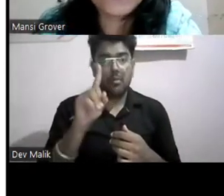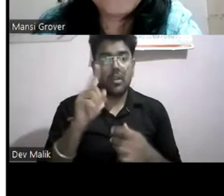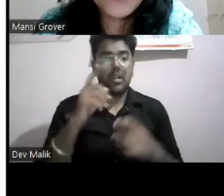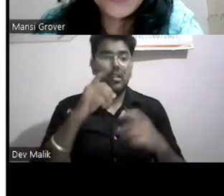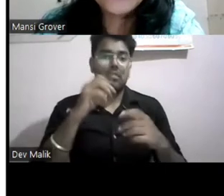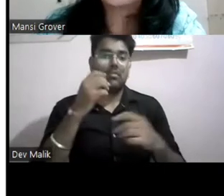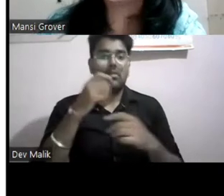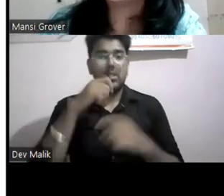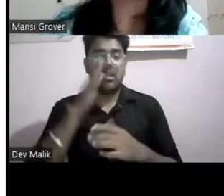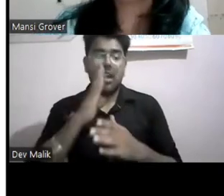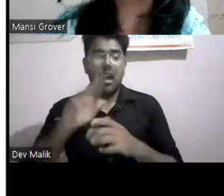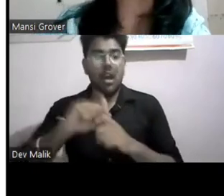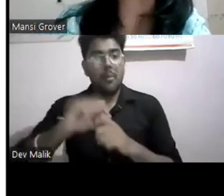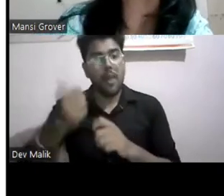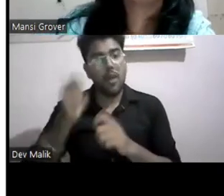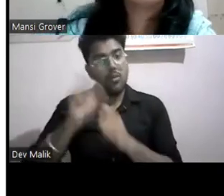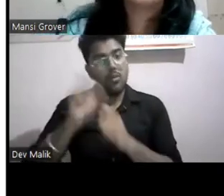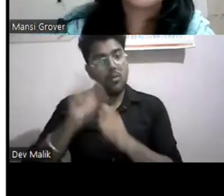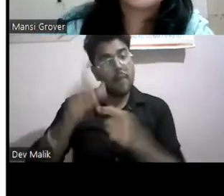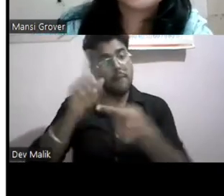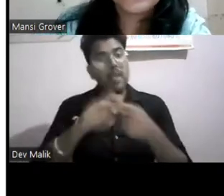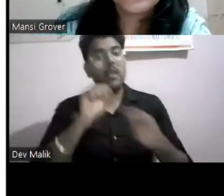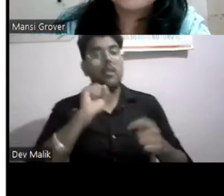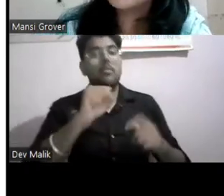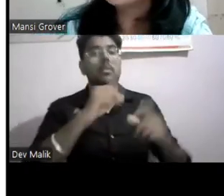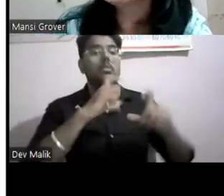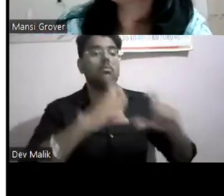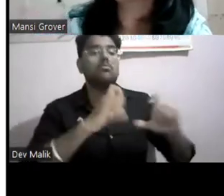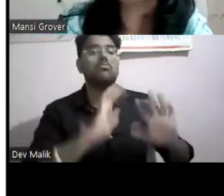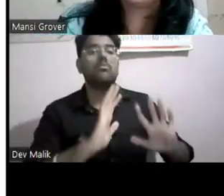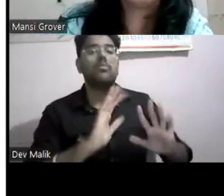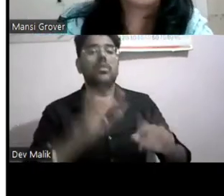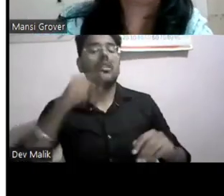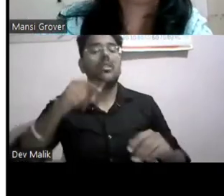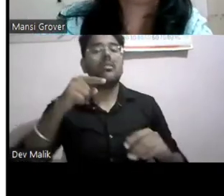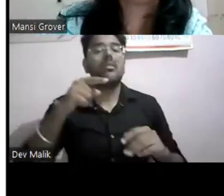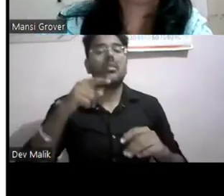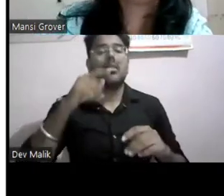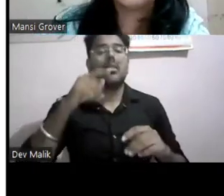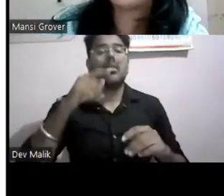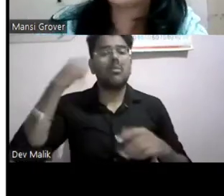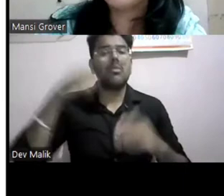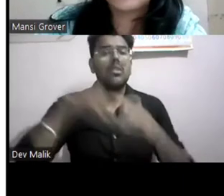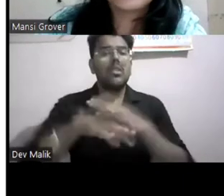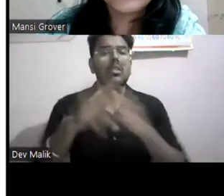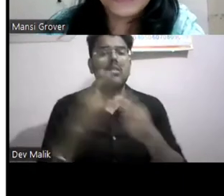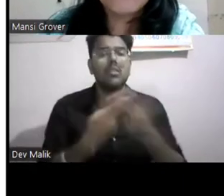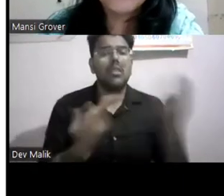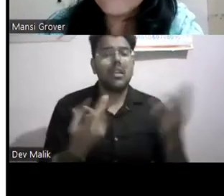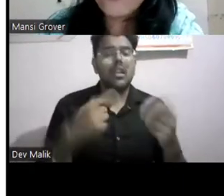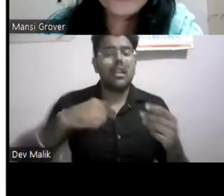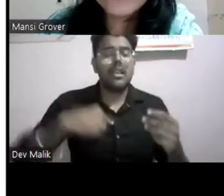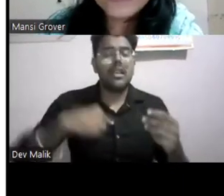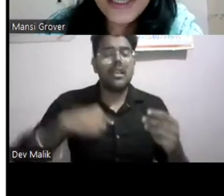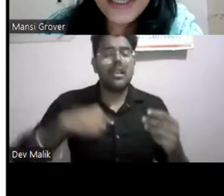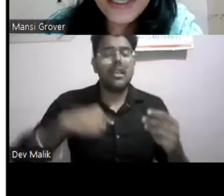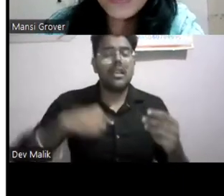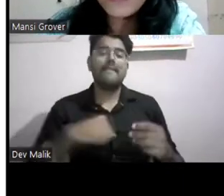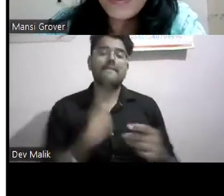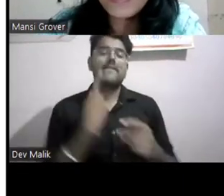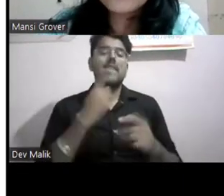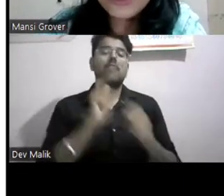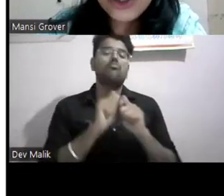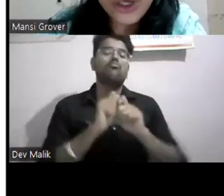the house. So she is seen as a selfish mother there, who is thinking about, you know, earning and making a name for